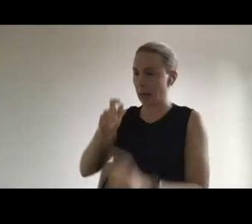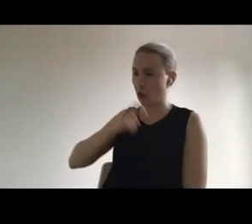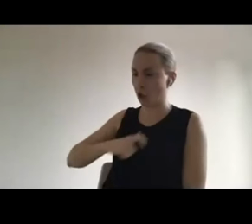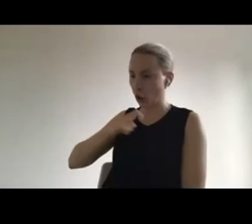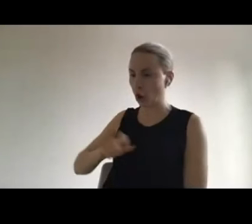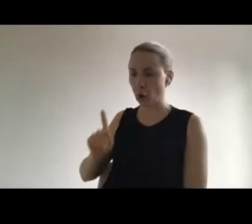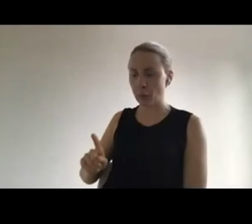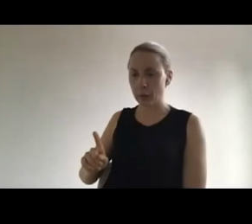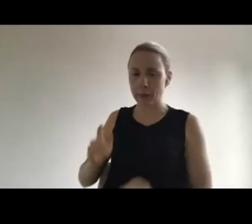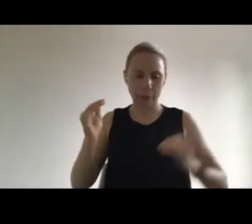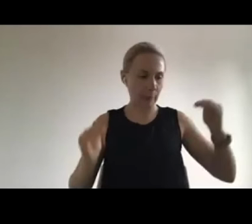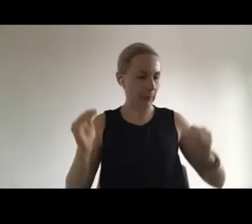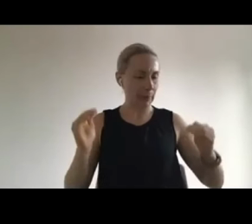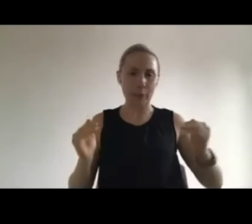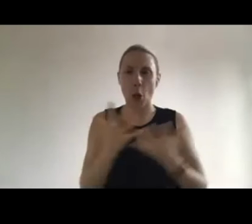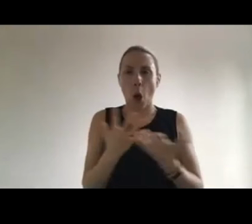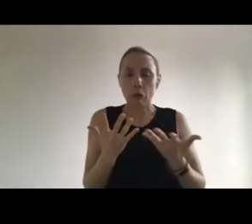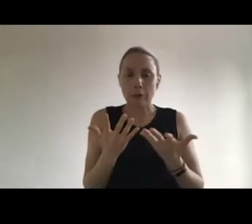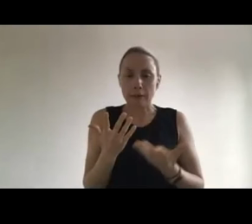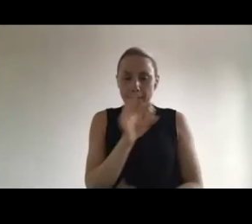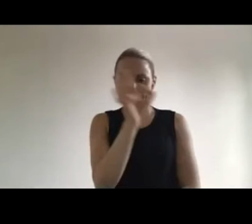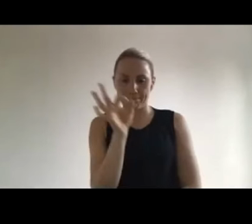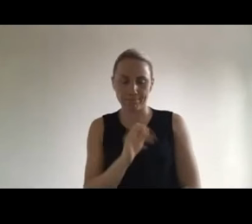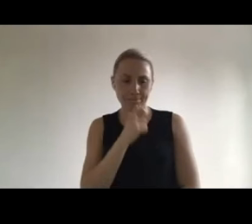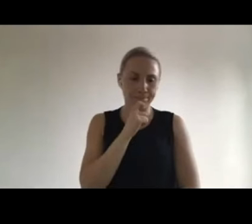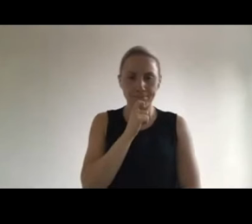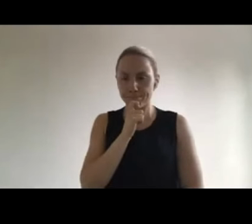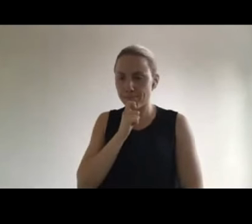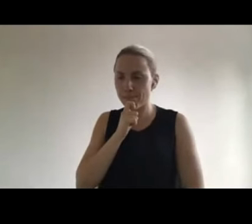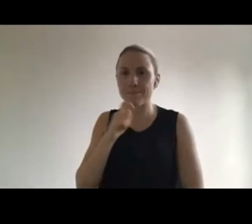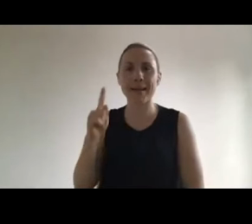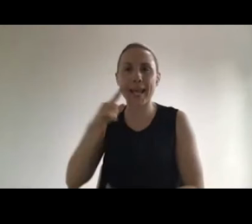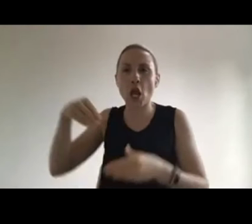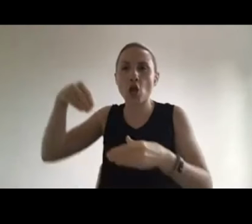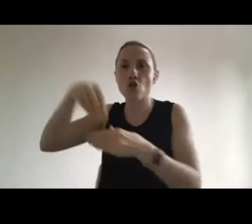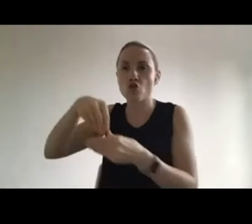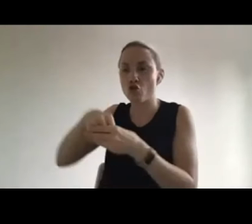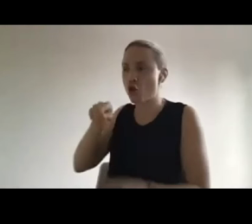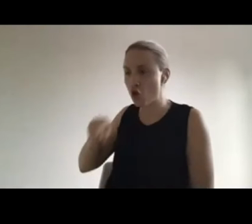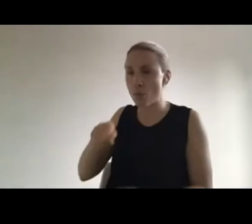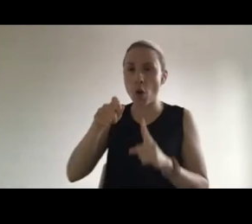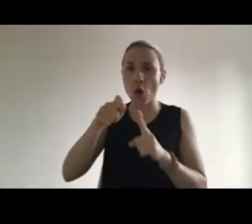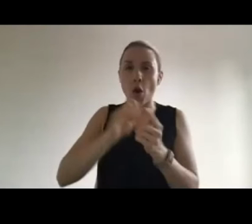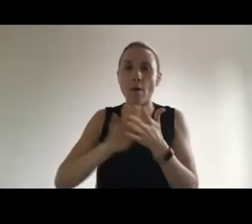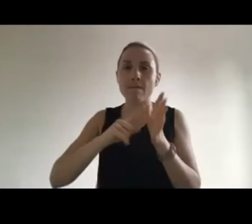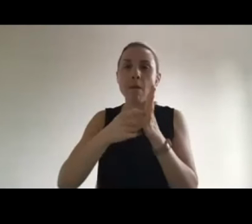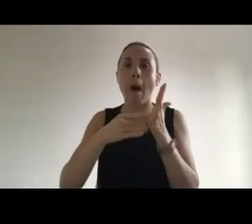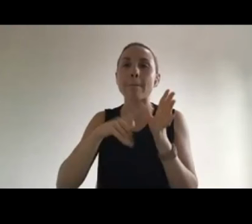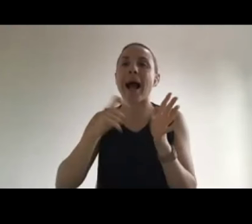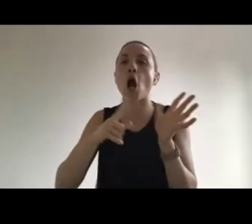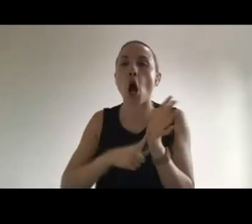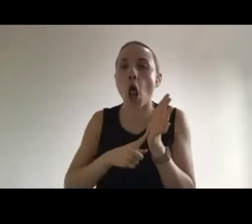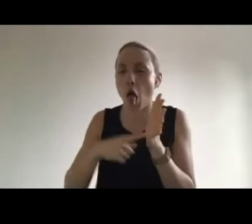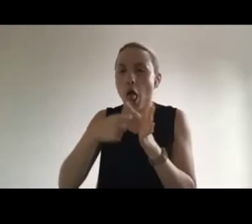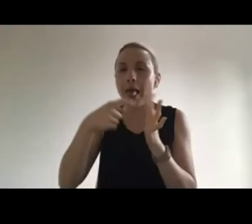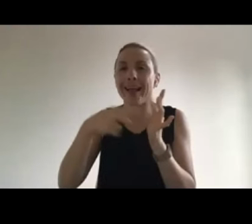much that we don't know yet about human inner ear pharmacokinetics. And what we very much feel that there is an